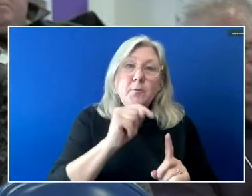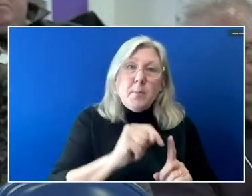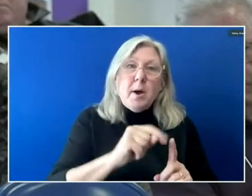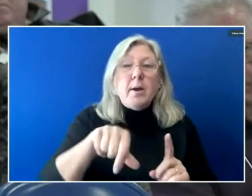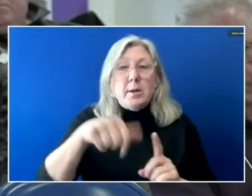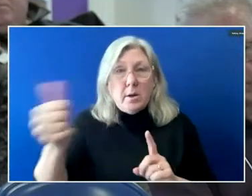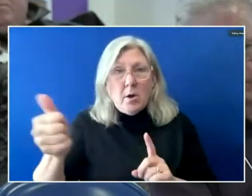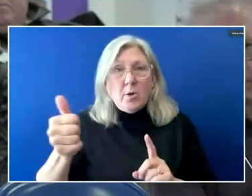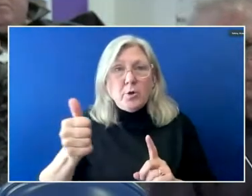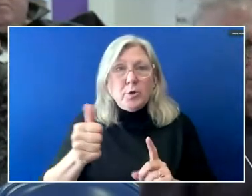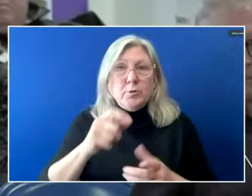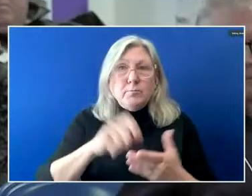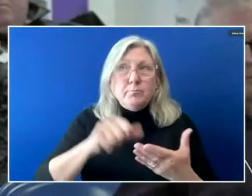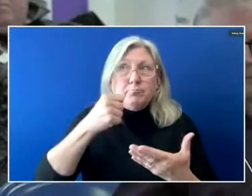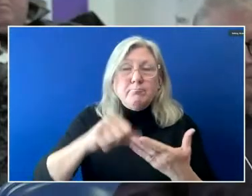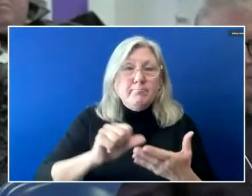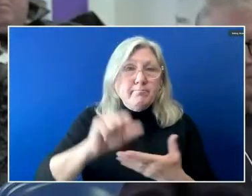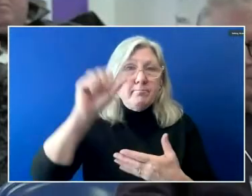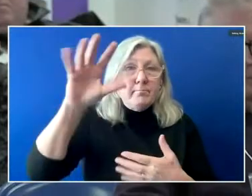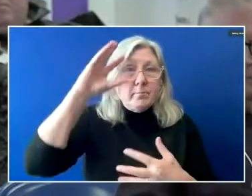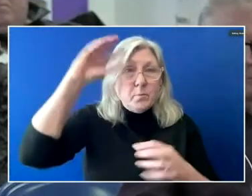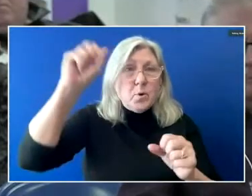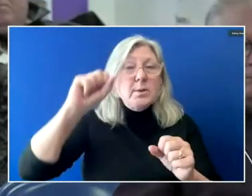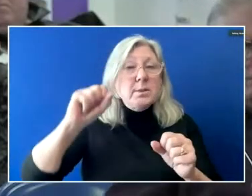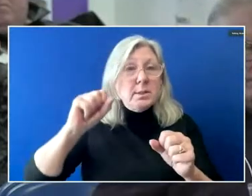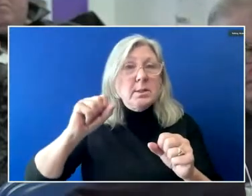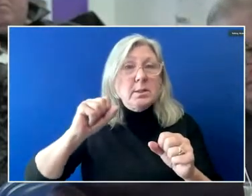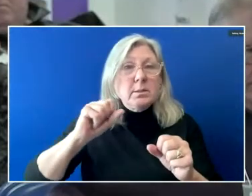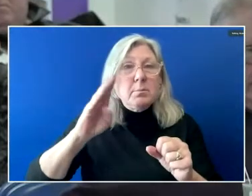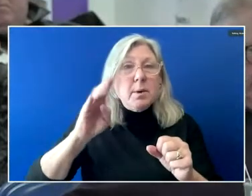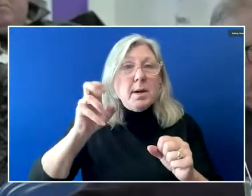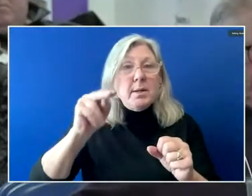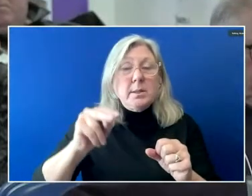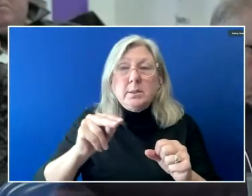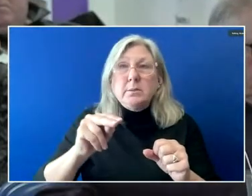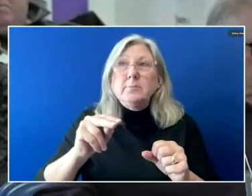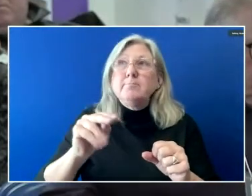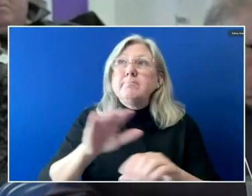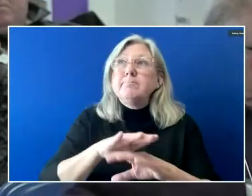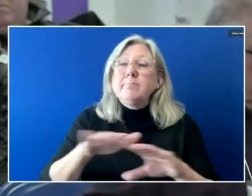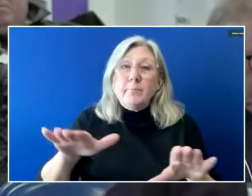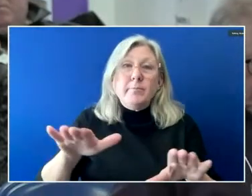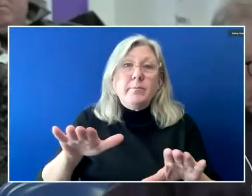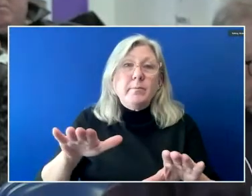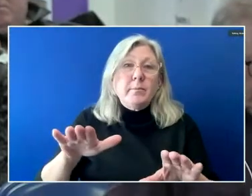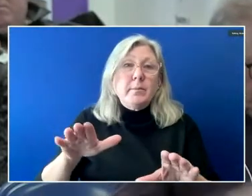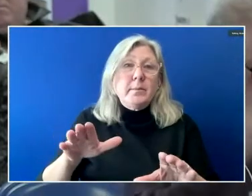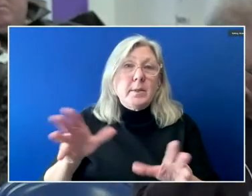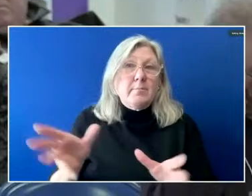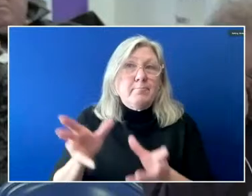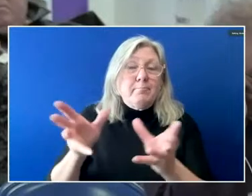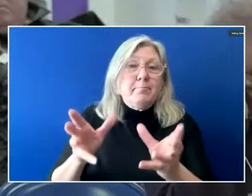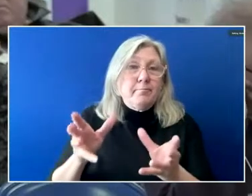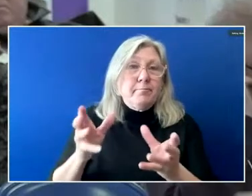prohibits the transfer of weapons to governments interfering with the humanitarian assistance un experts said in February the arms